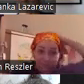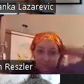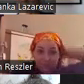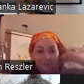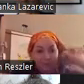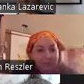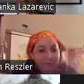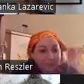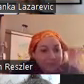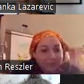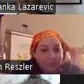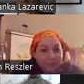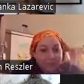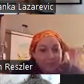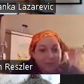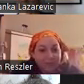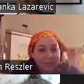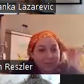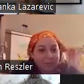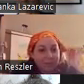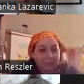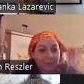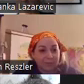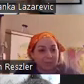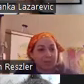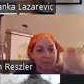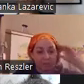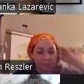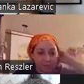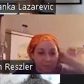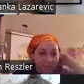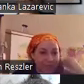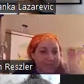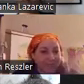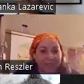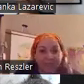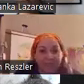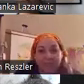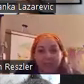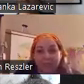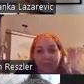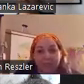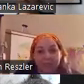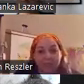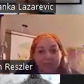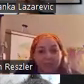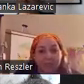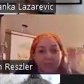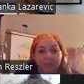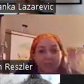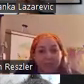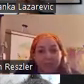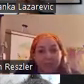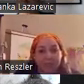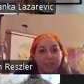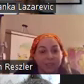for joining us. Busy morning, but I appreciate you being here. Thanks. I'd love to hear about your work, about you,